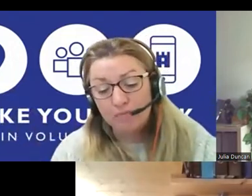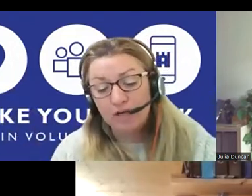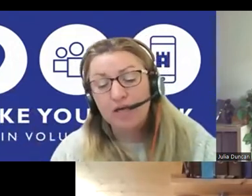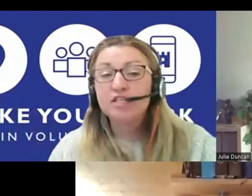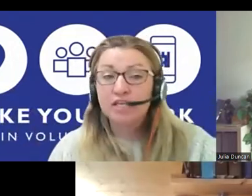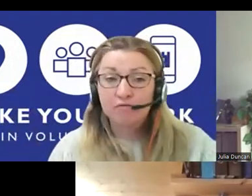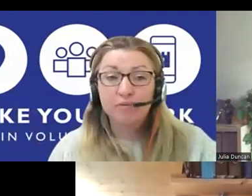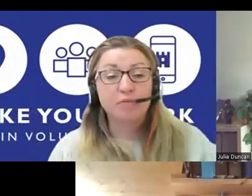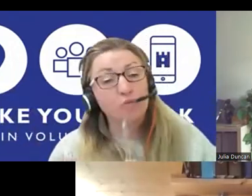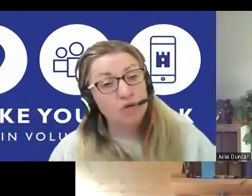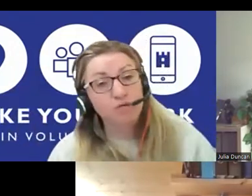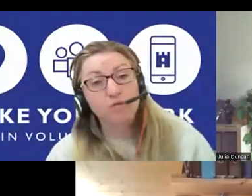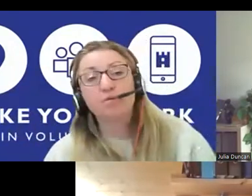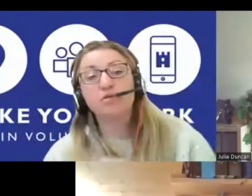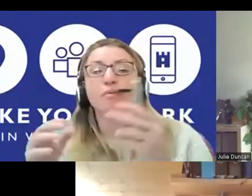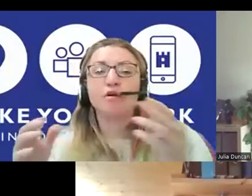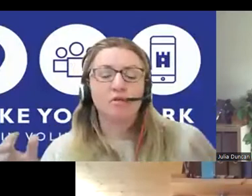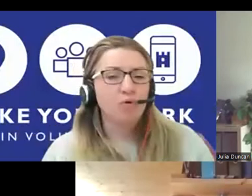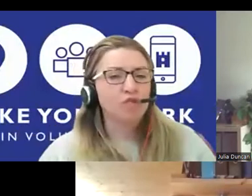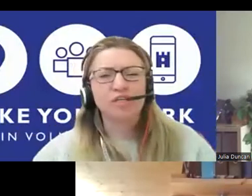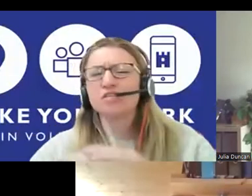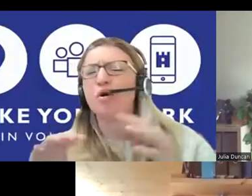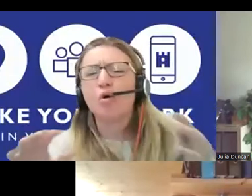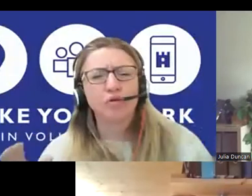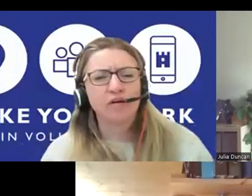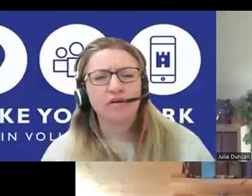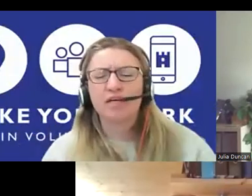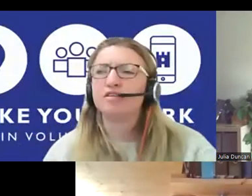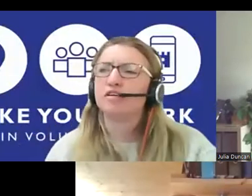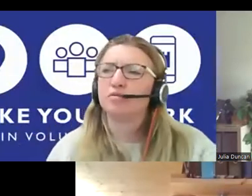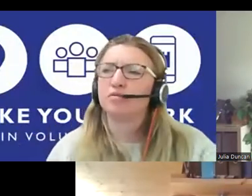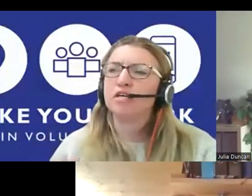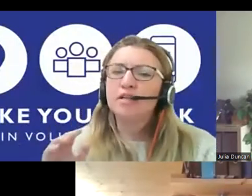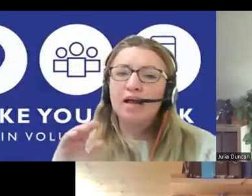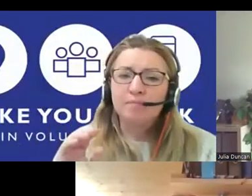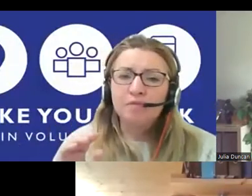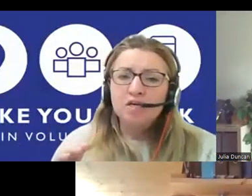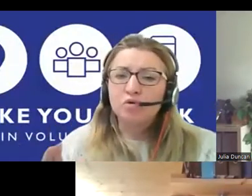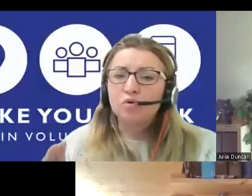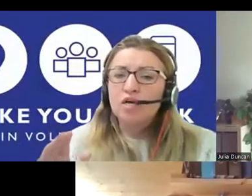Mark website to get information about the workshops we were talking about, the portal. It's all there, and get in touch with us.